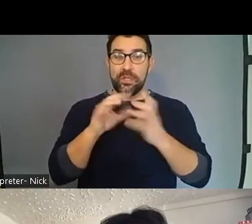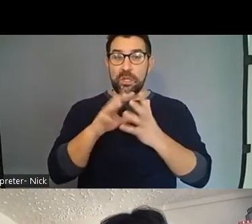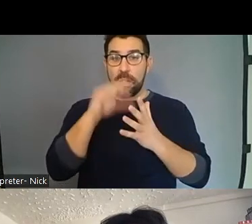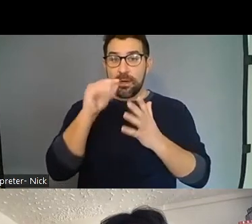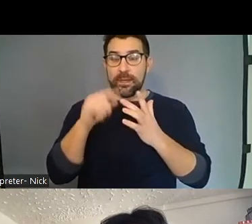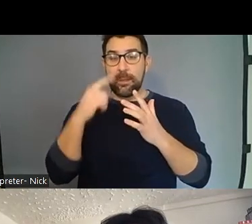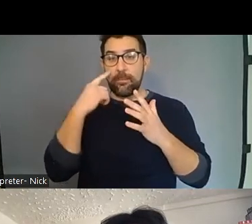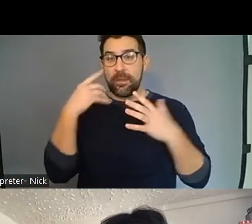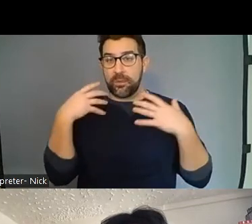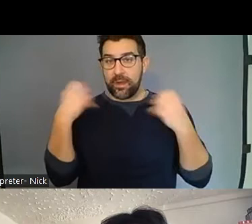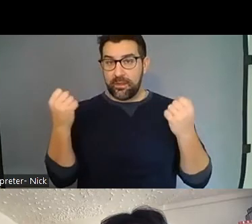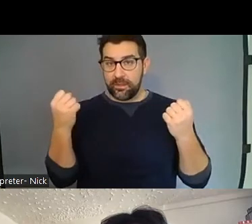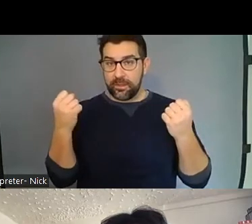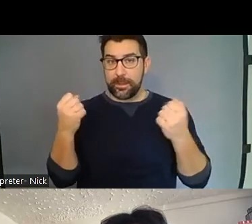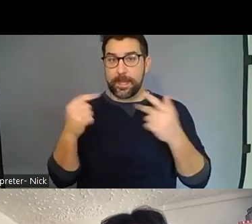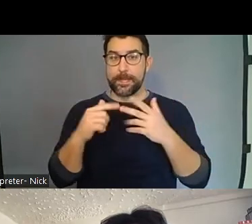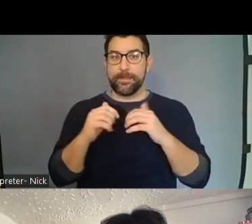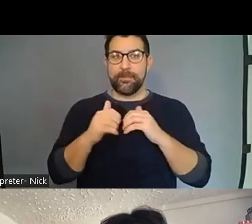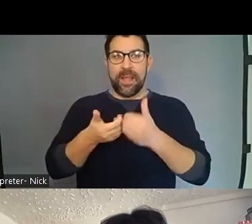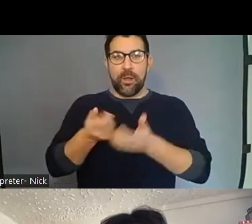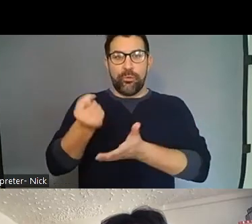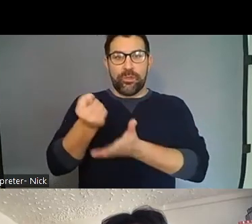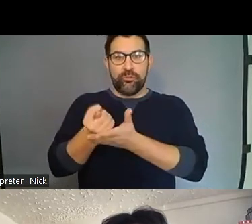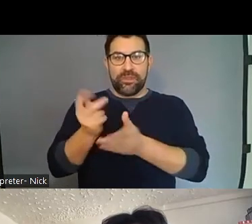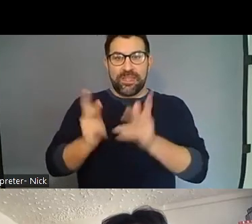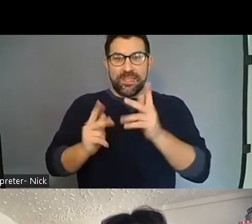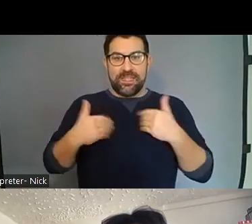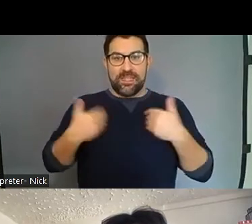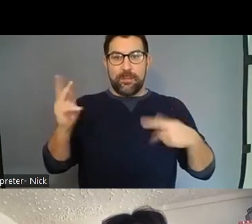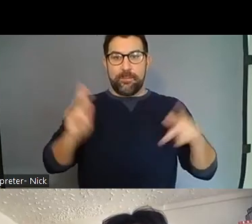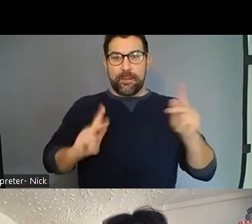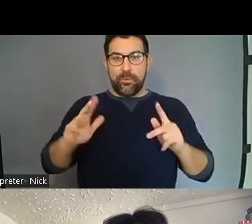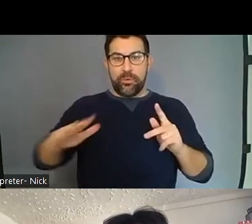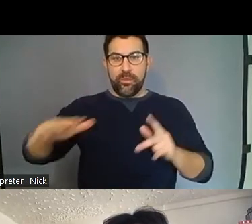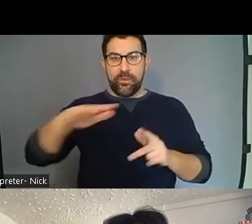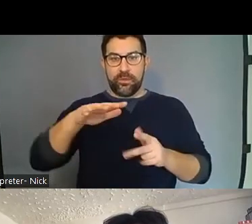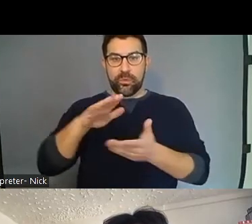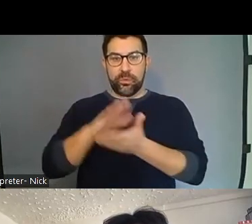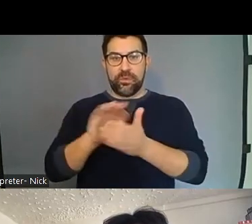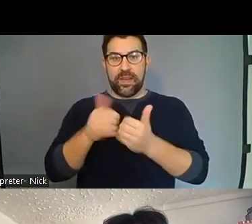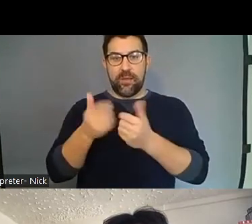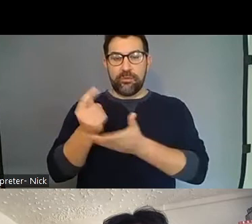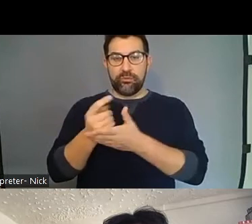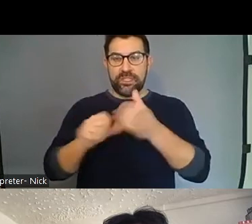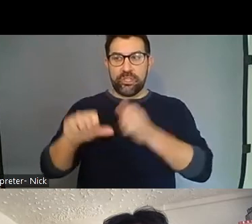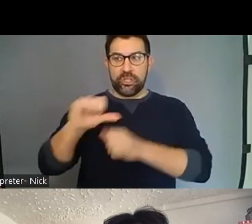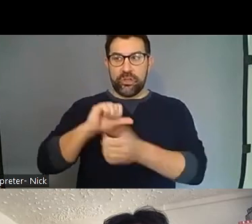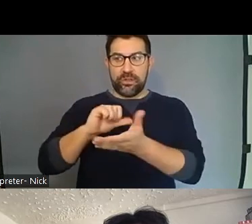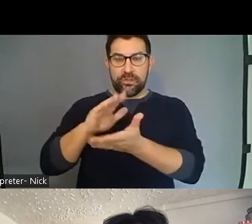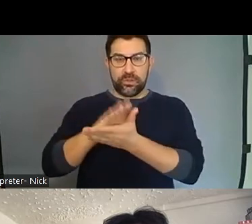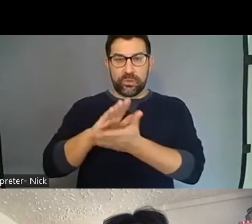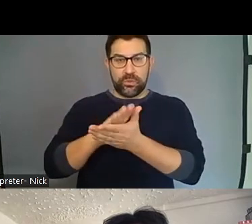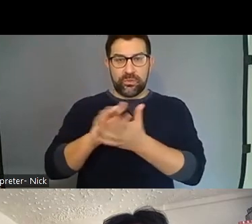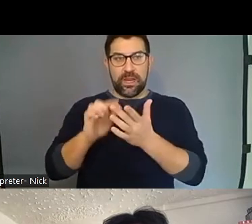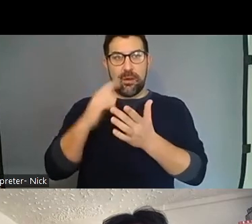health. It's about how we treat young people in schools. It's about how we treat each other in schools, our health, our